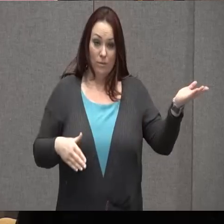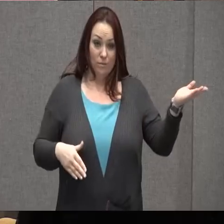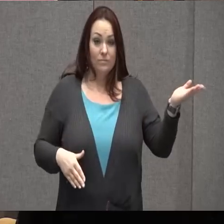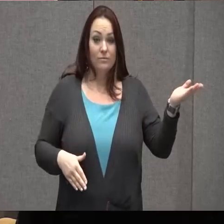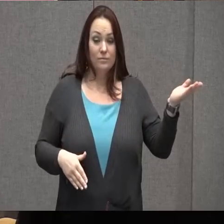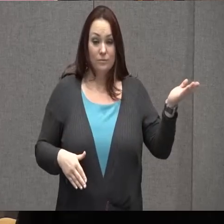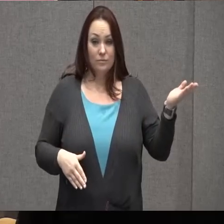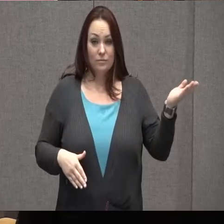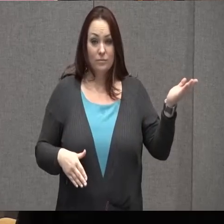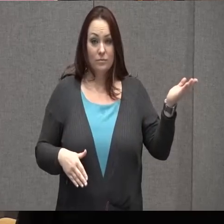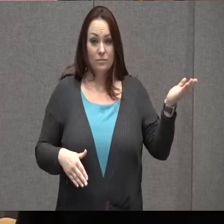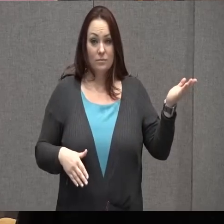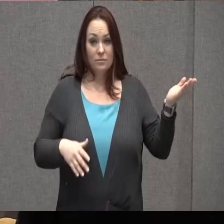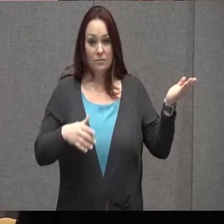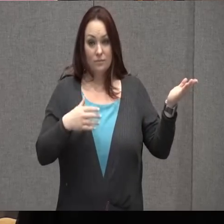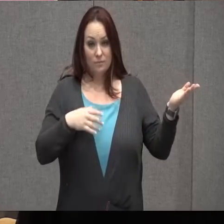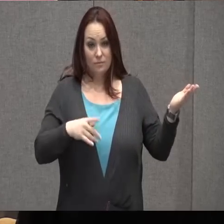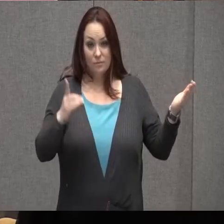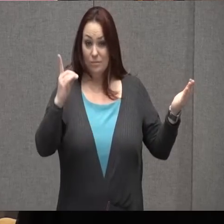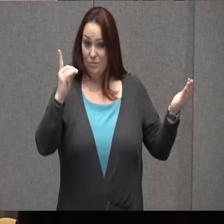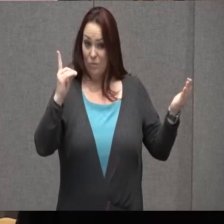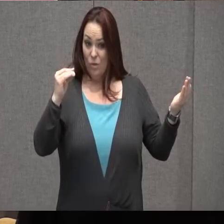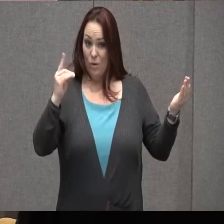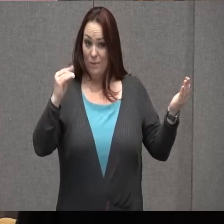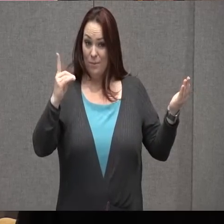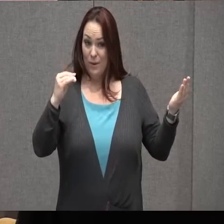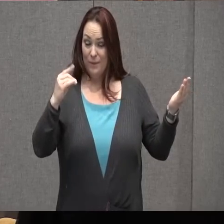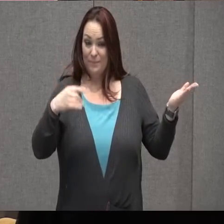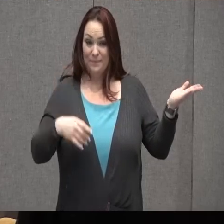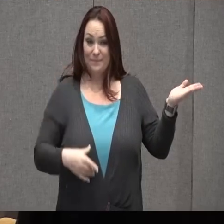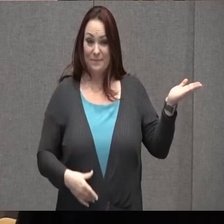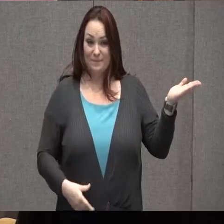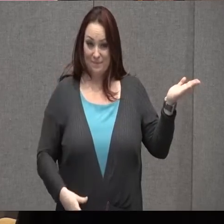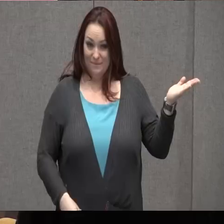Okay, we'll do one more.